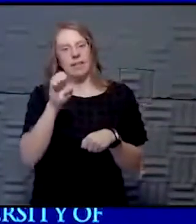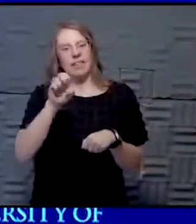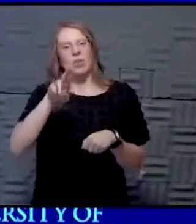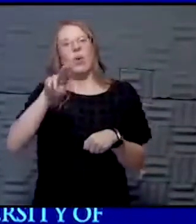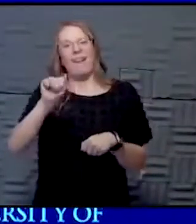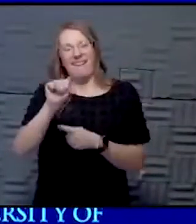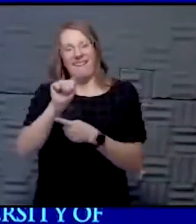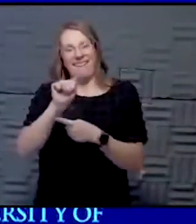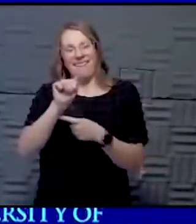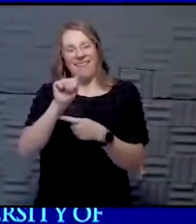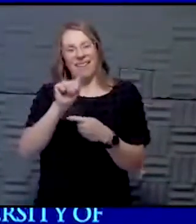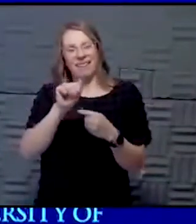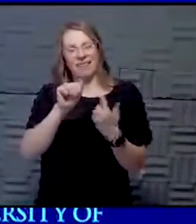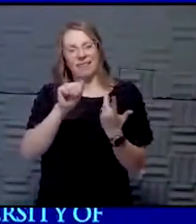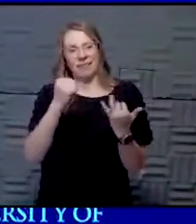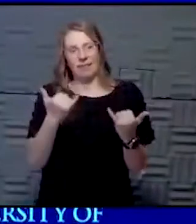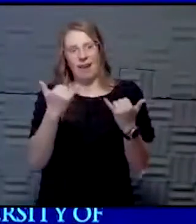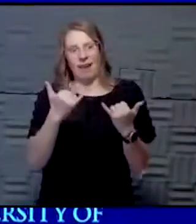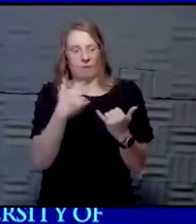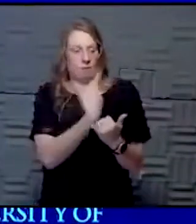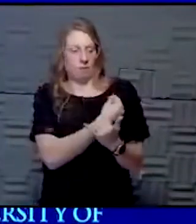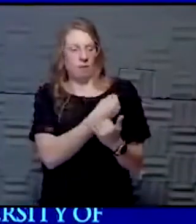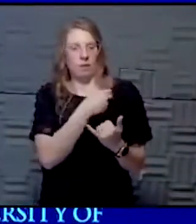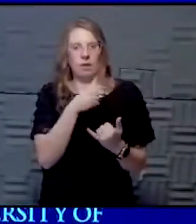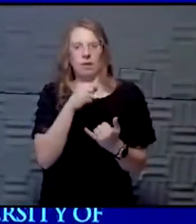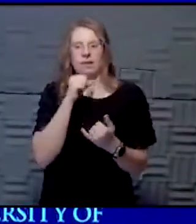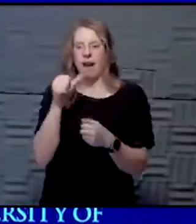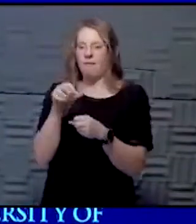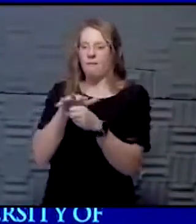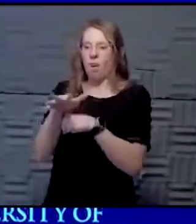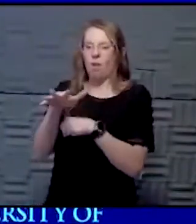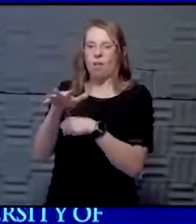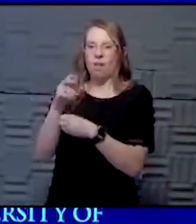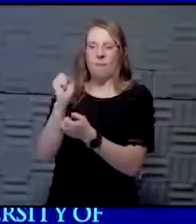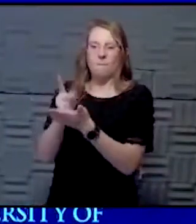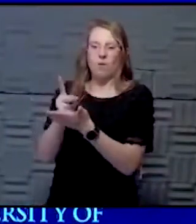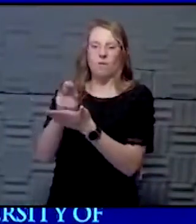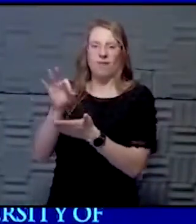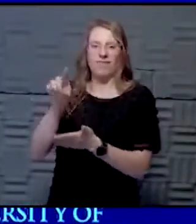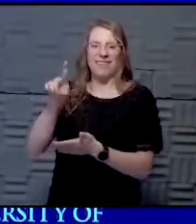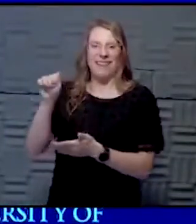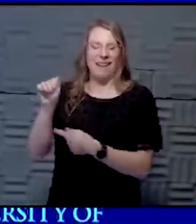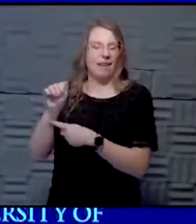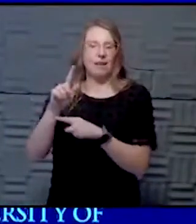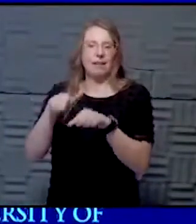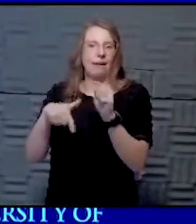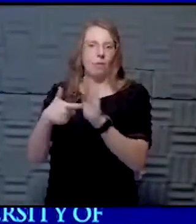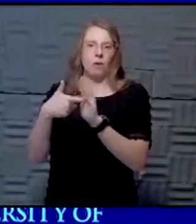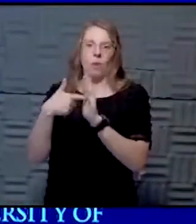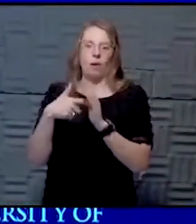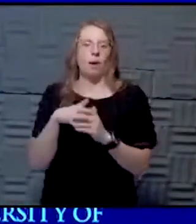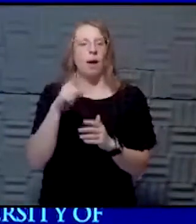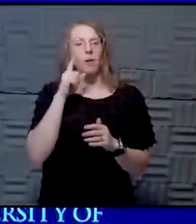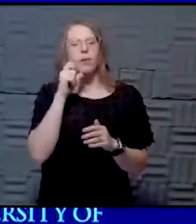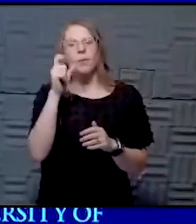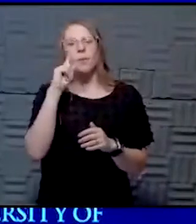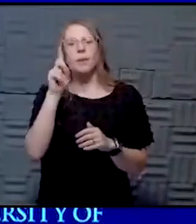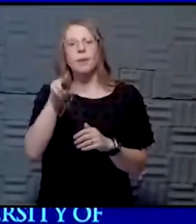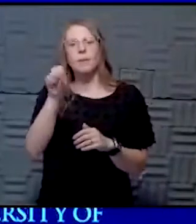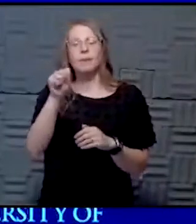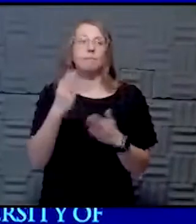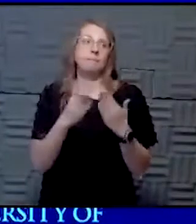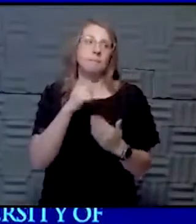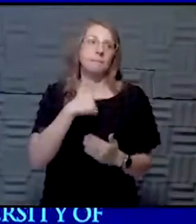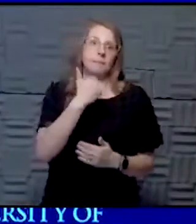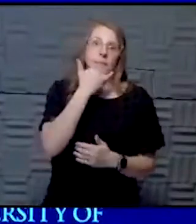and not fully approved by the FDA, that it's hard to do that. I don't think the United States, and I may be